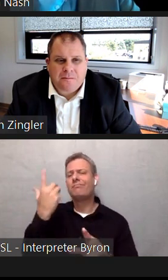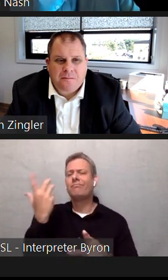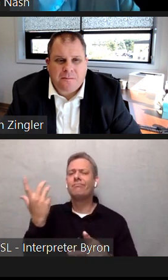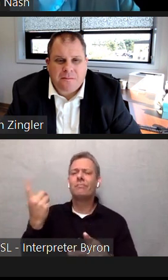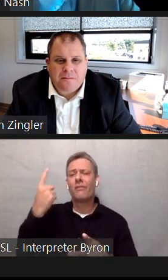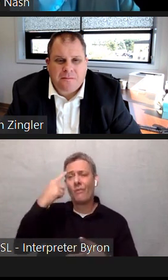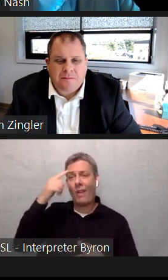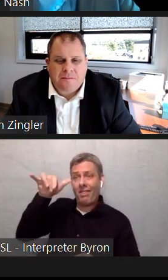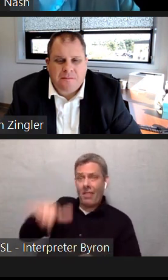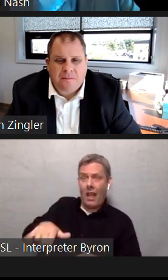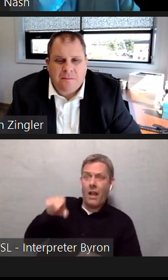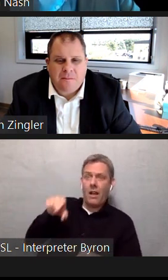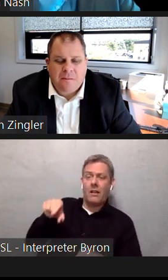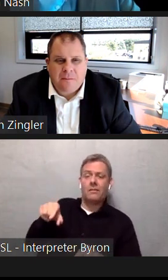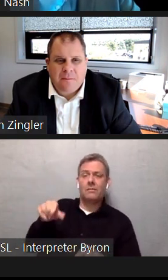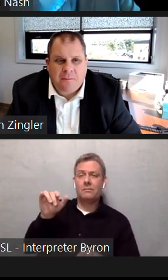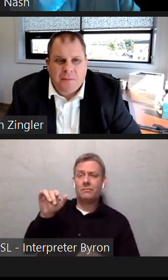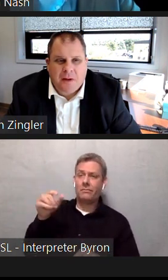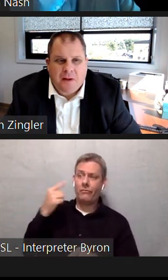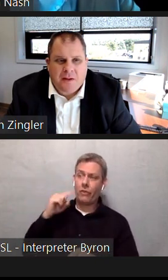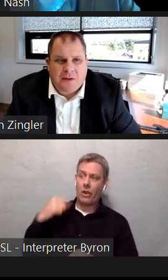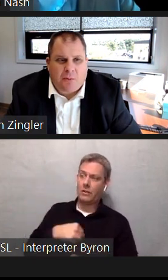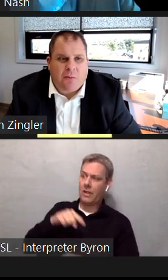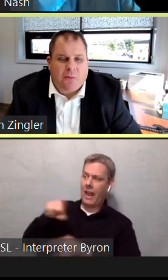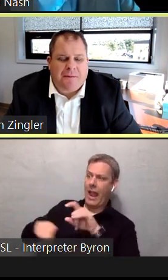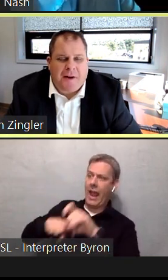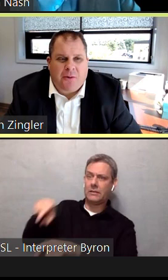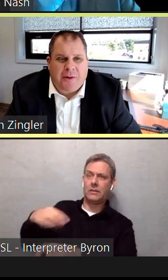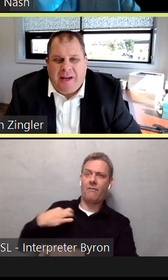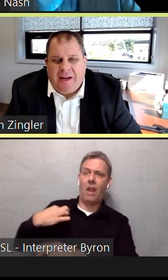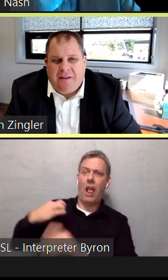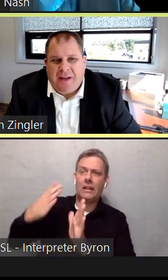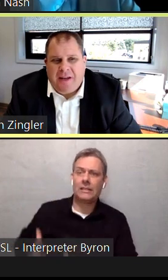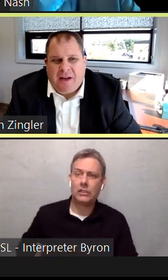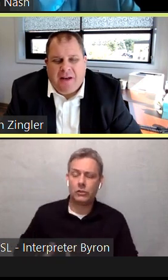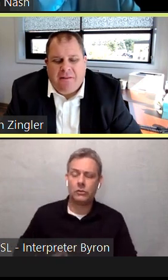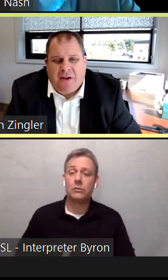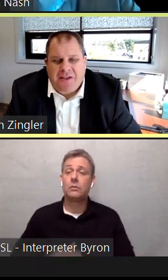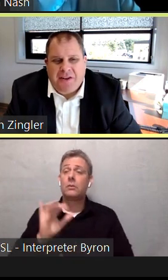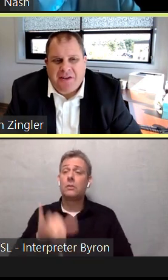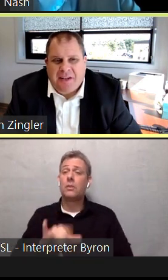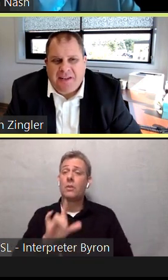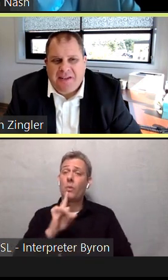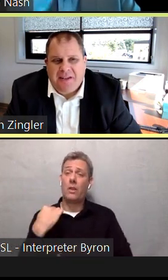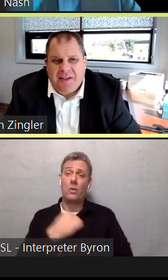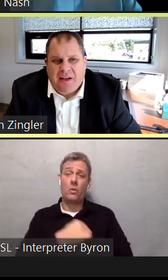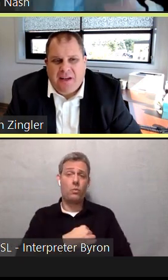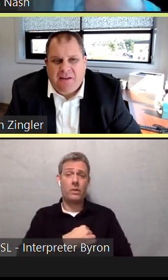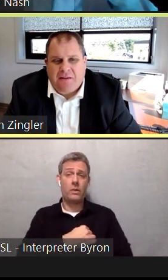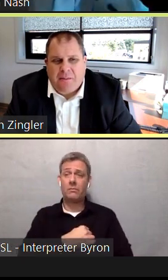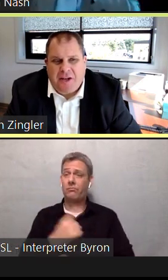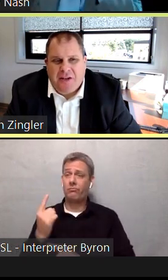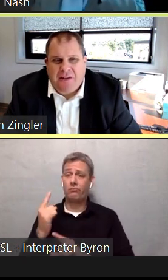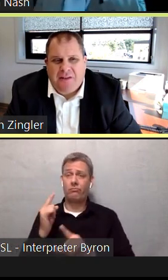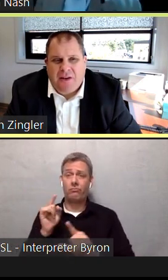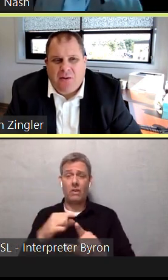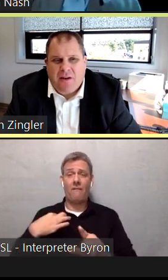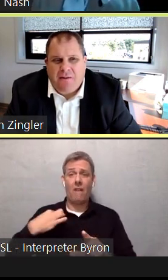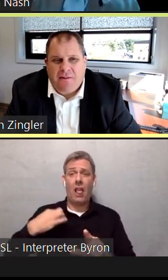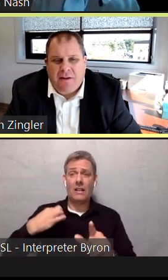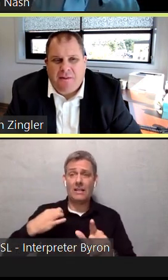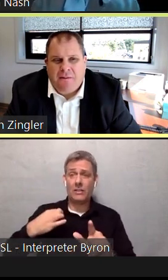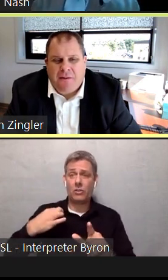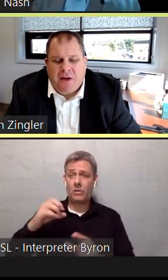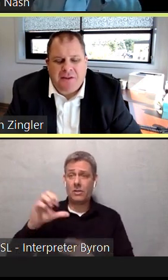that disclosure? So we're following any of the volunteer sites information. So